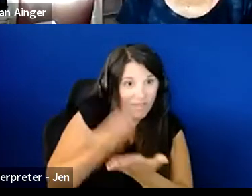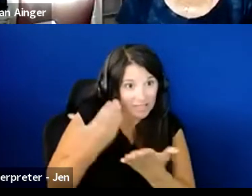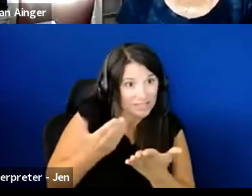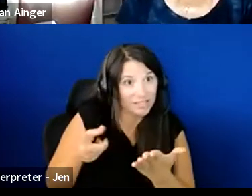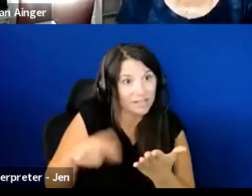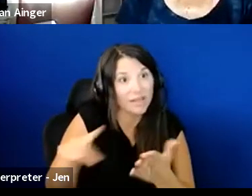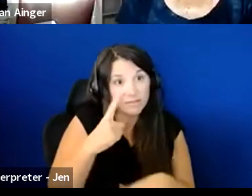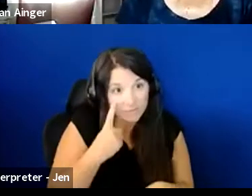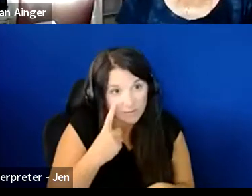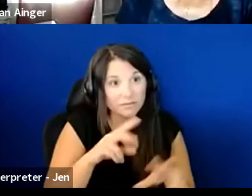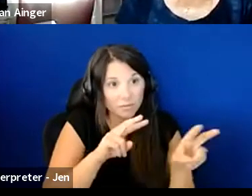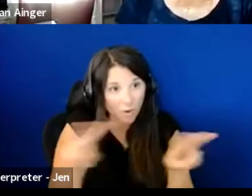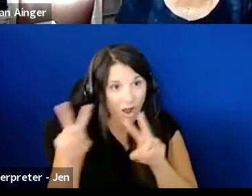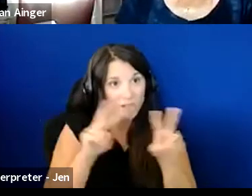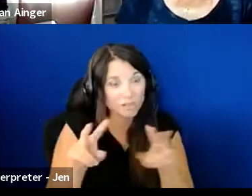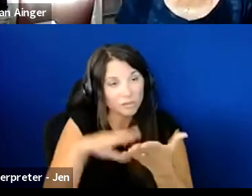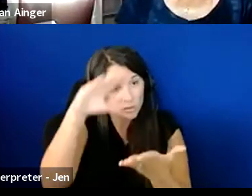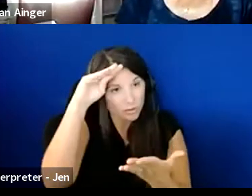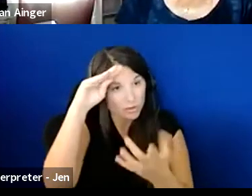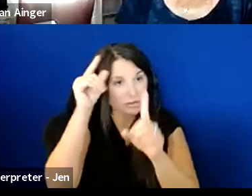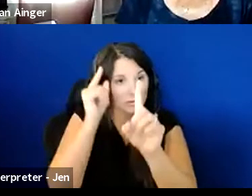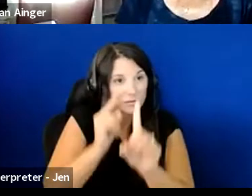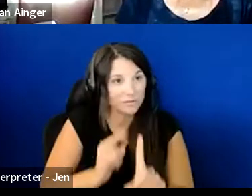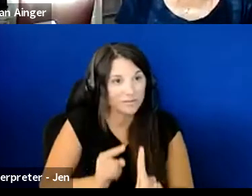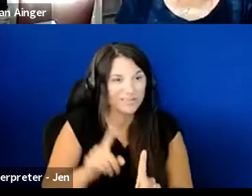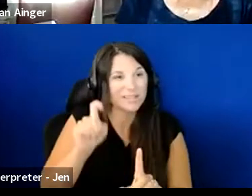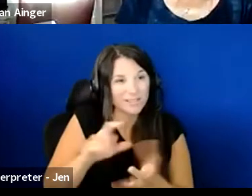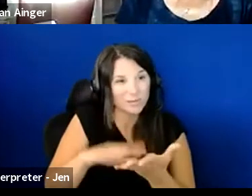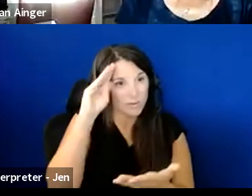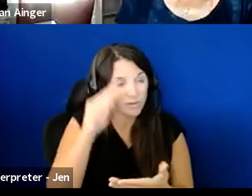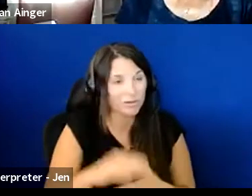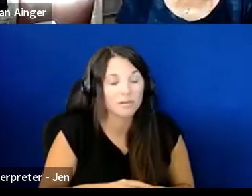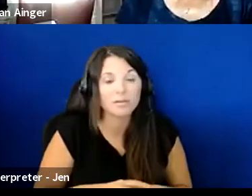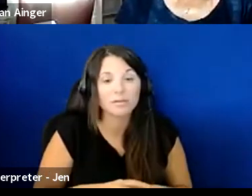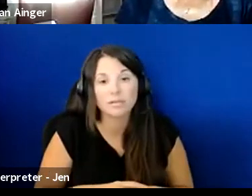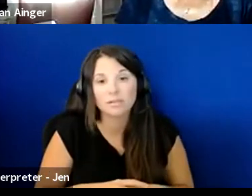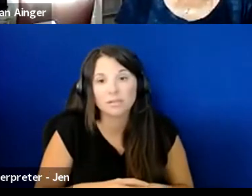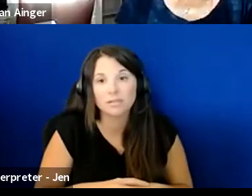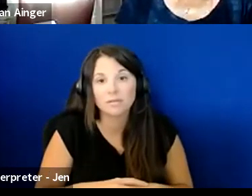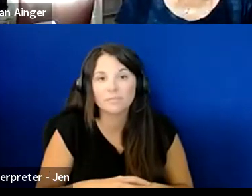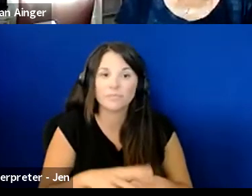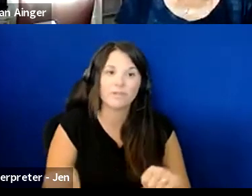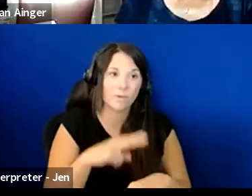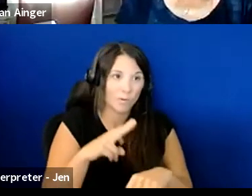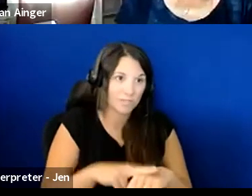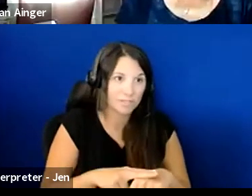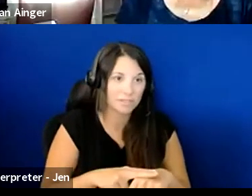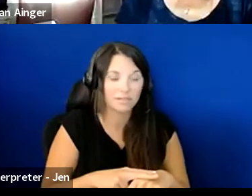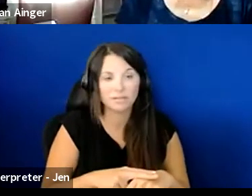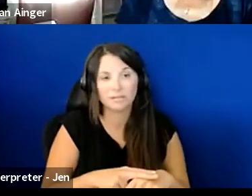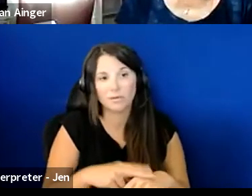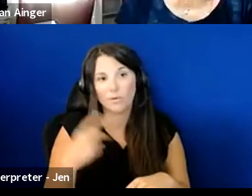watched it and learned what we want them to learn? And of course, the